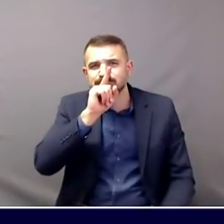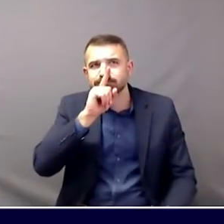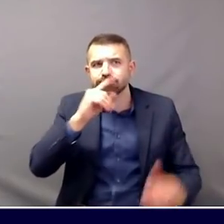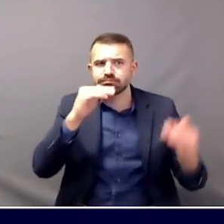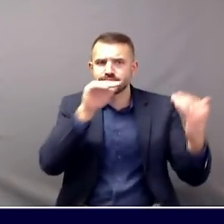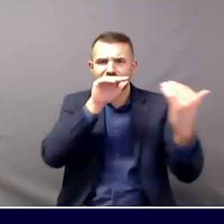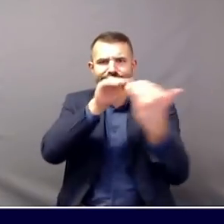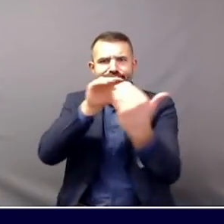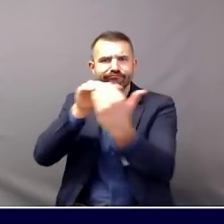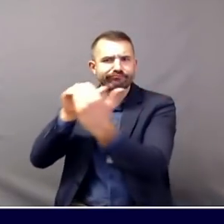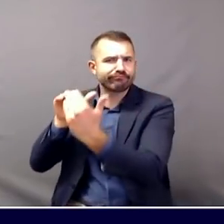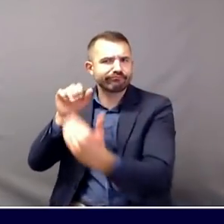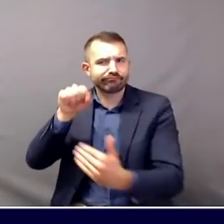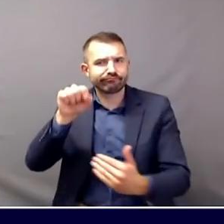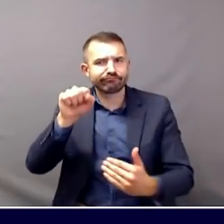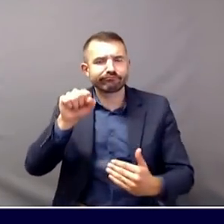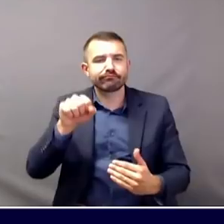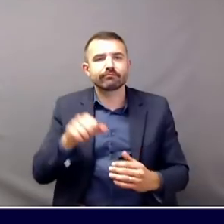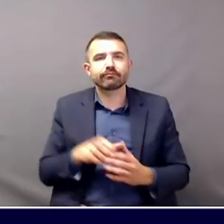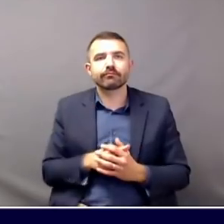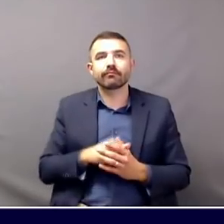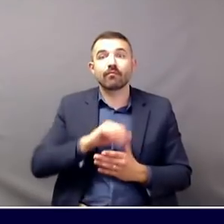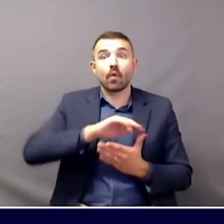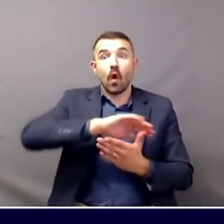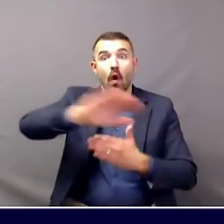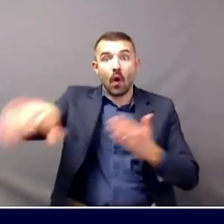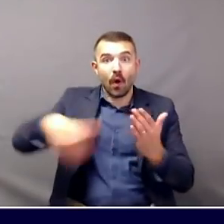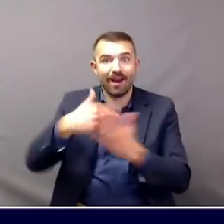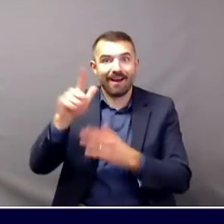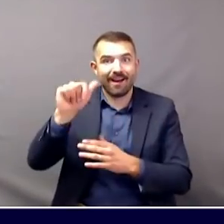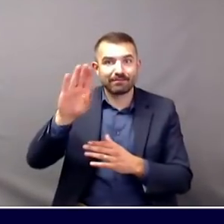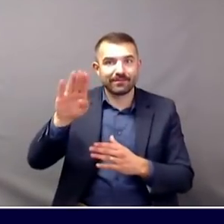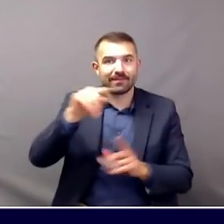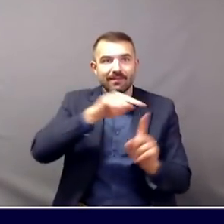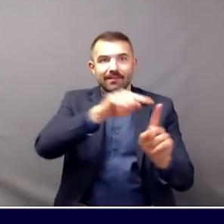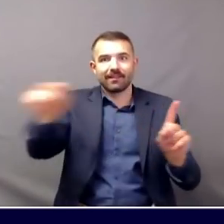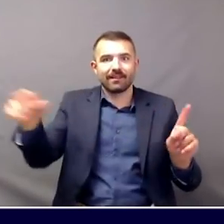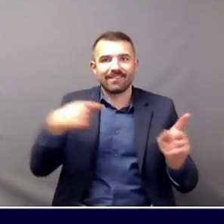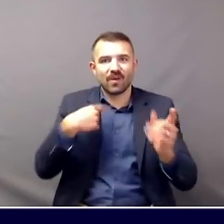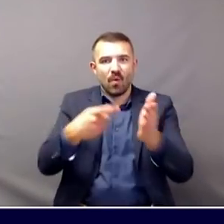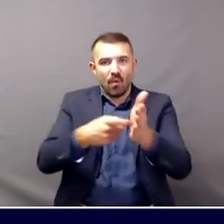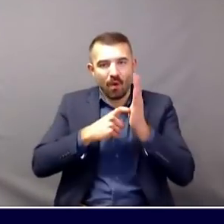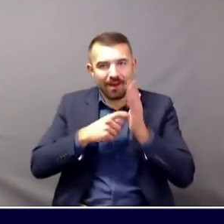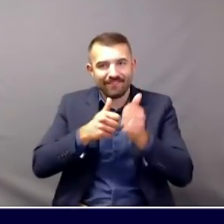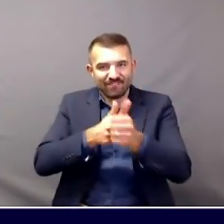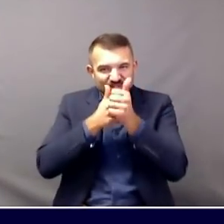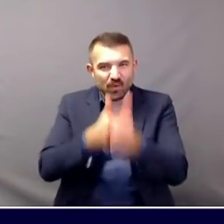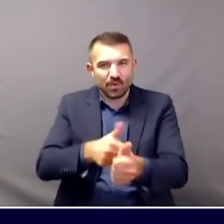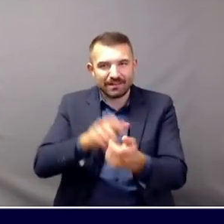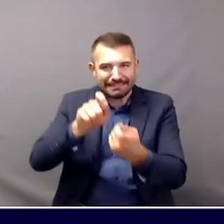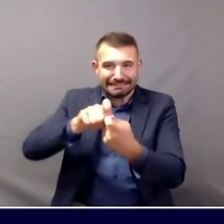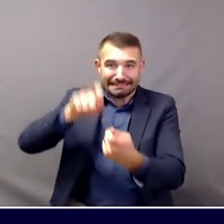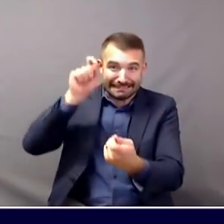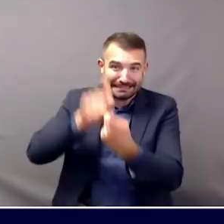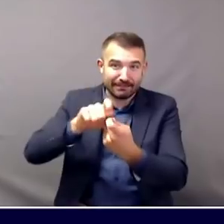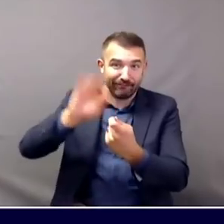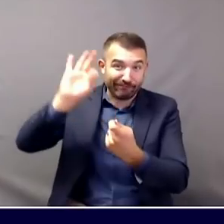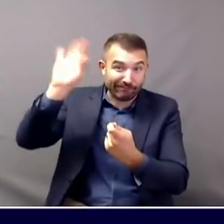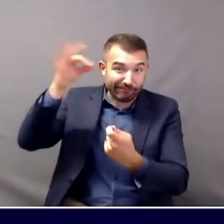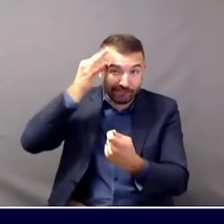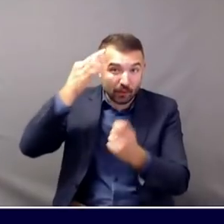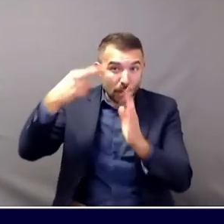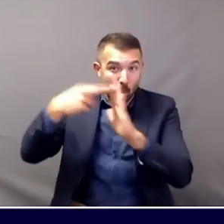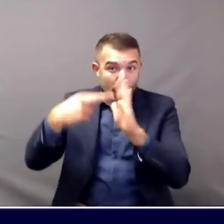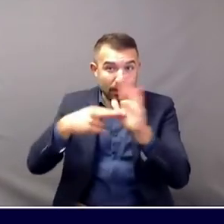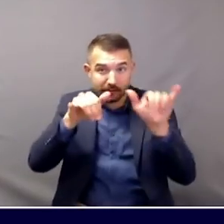CDC laboratory, they all laboratories have to adhere to very exacting federal standards. So I don't want to set